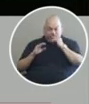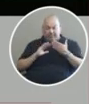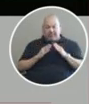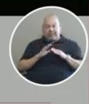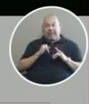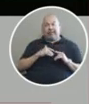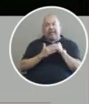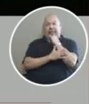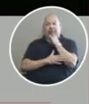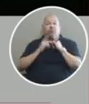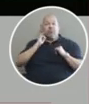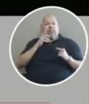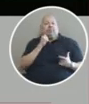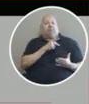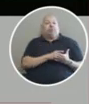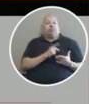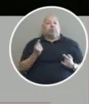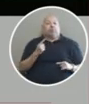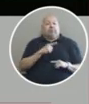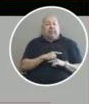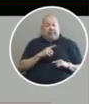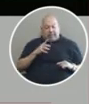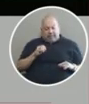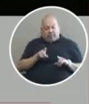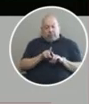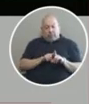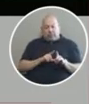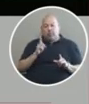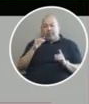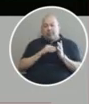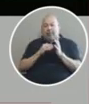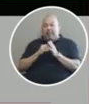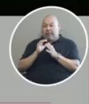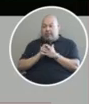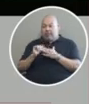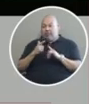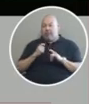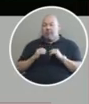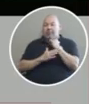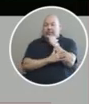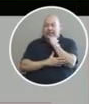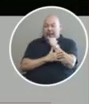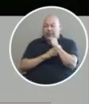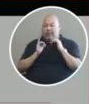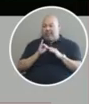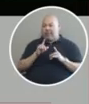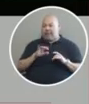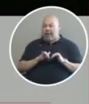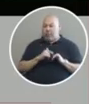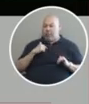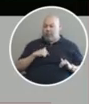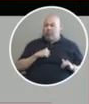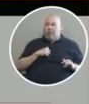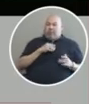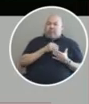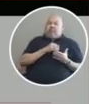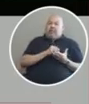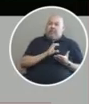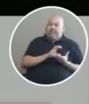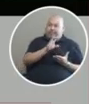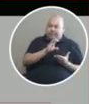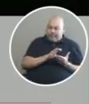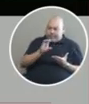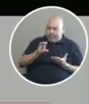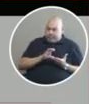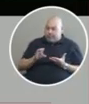The county just recently approved today also $1 million from the county. Now this is how we're going to allocate those